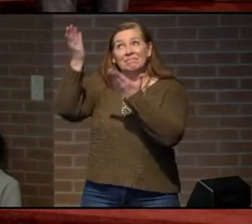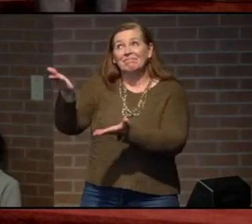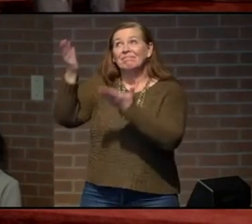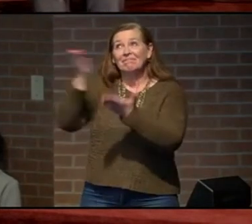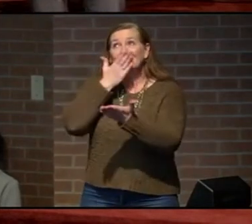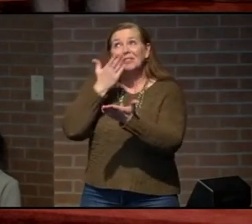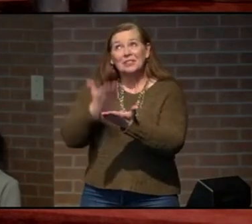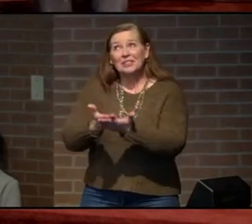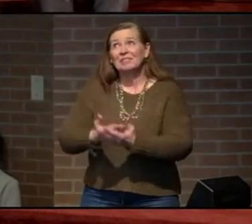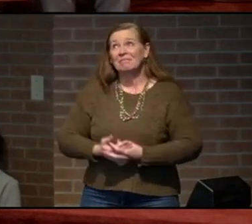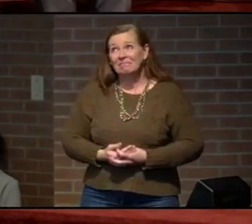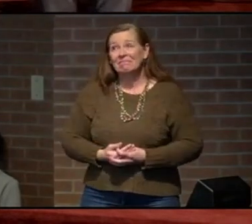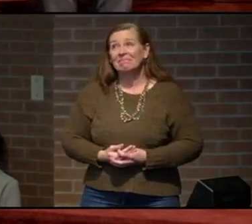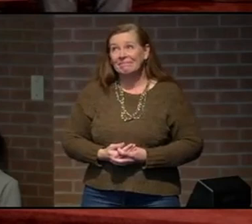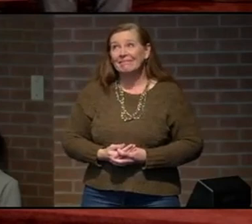God, you are here.